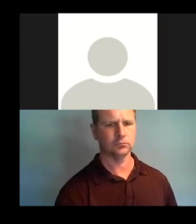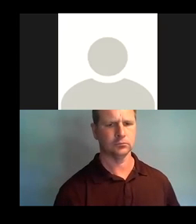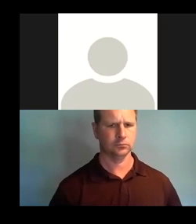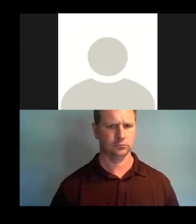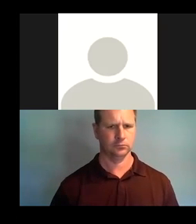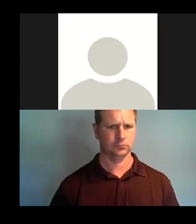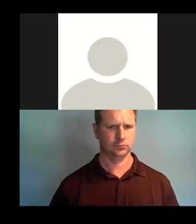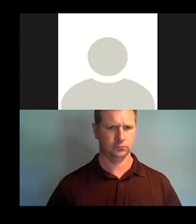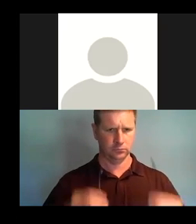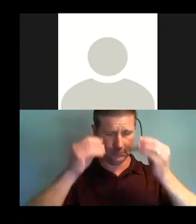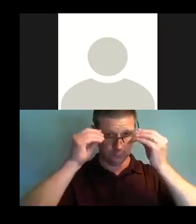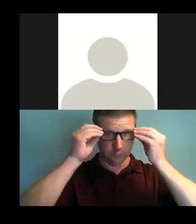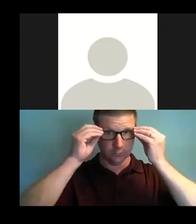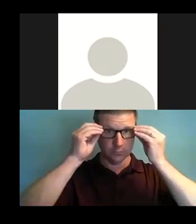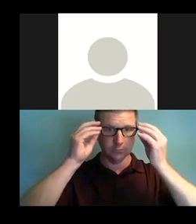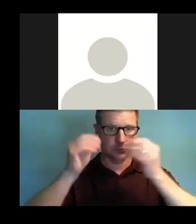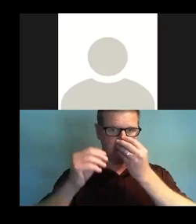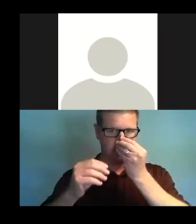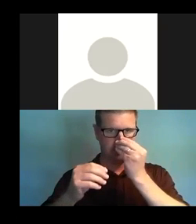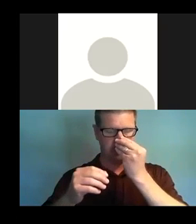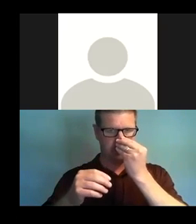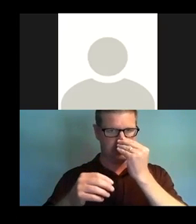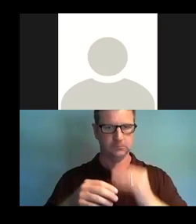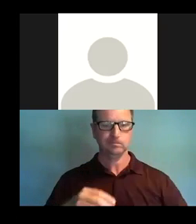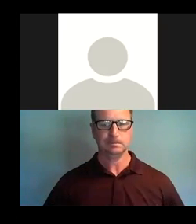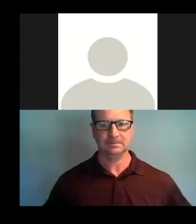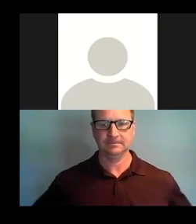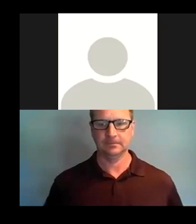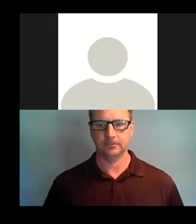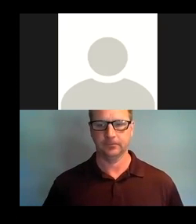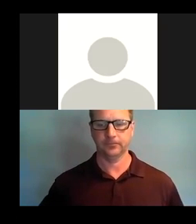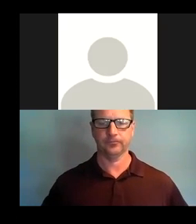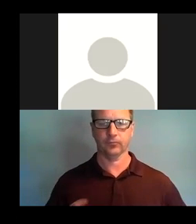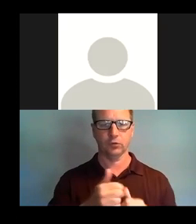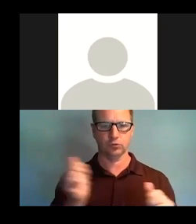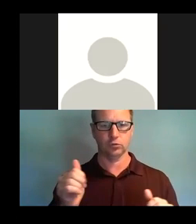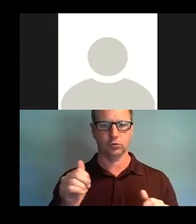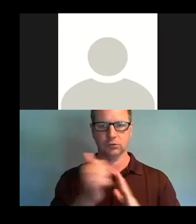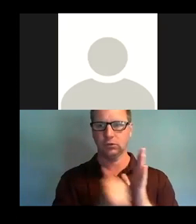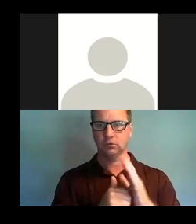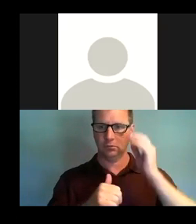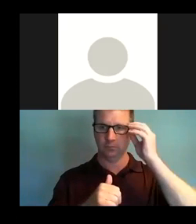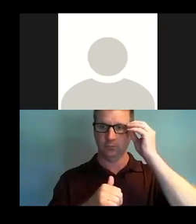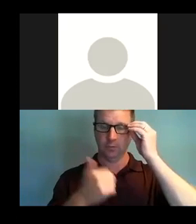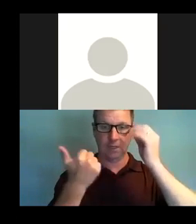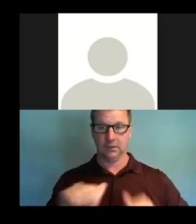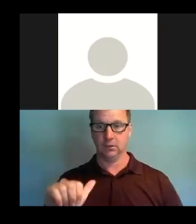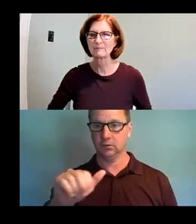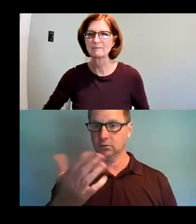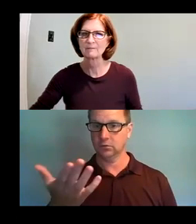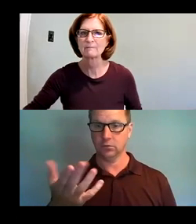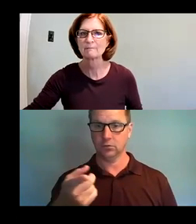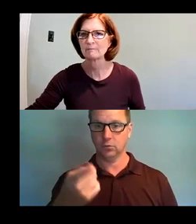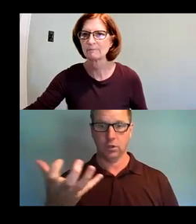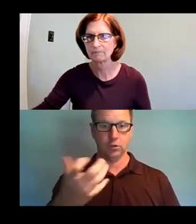Which I think takes us to the disclosure agenda. Anything in particular on here that we want to call out